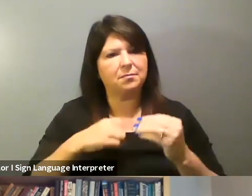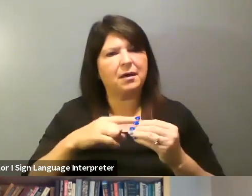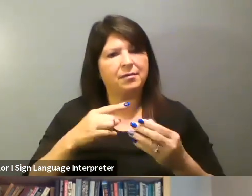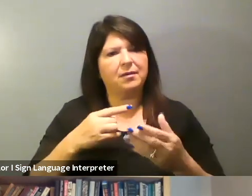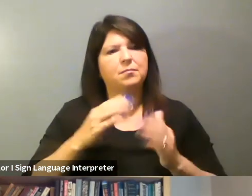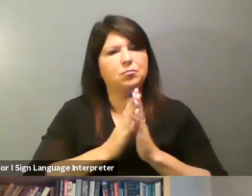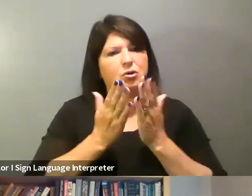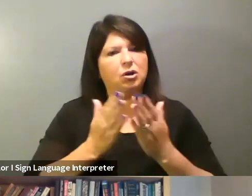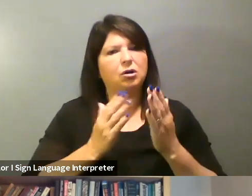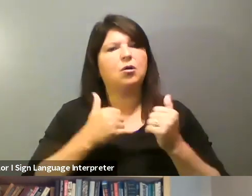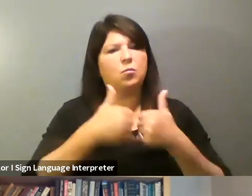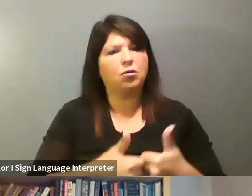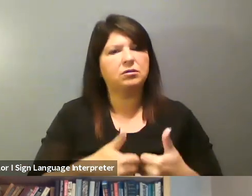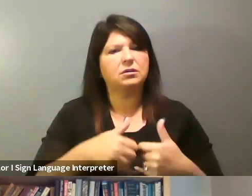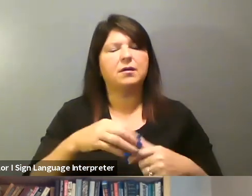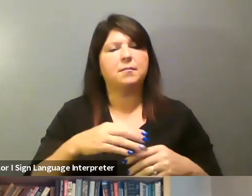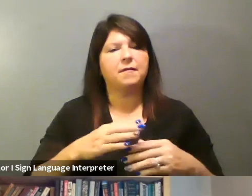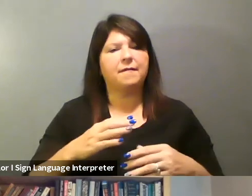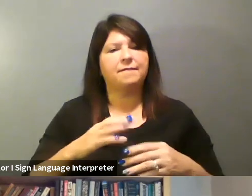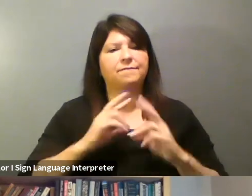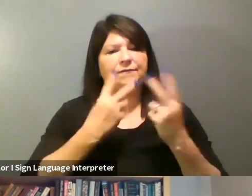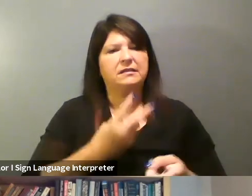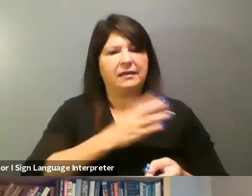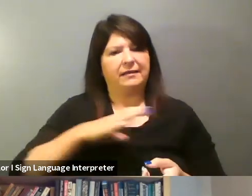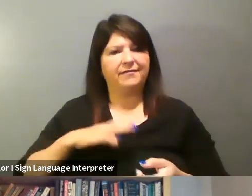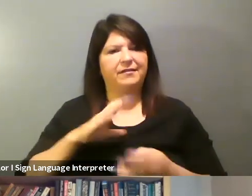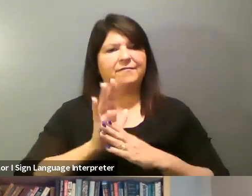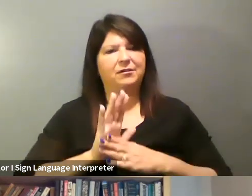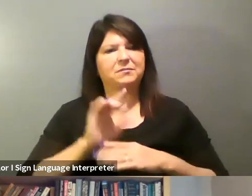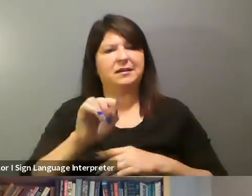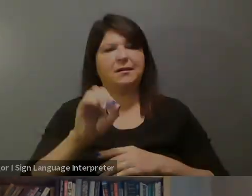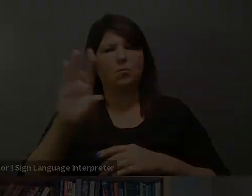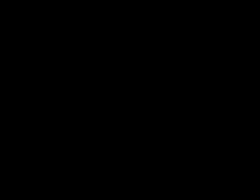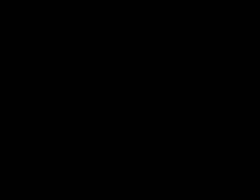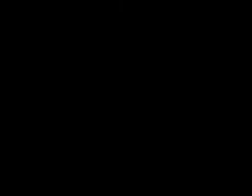please visit clevelandfilms.org. My name is Eric Siler. Thank you.